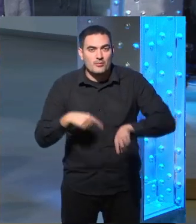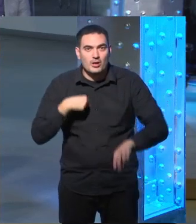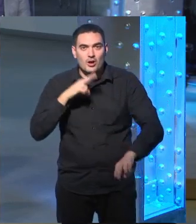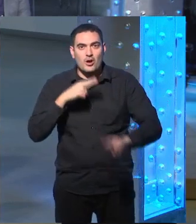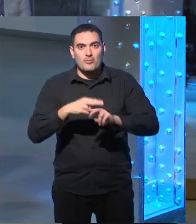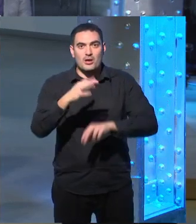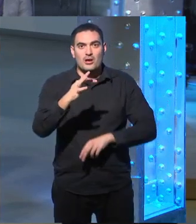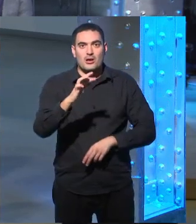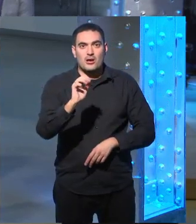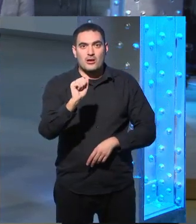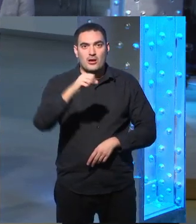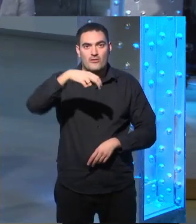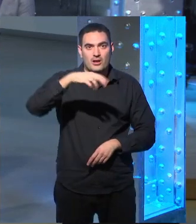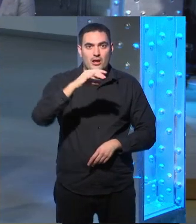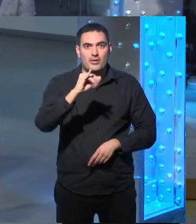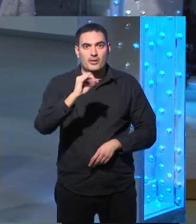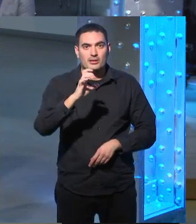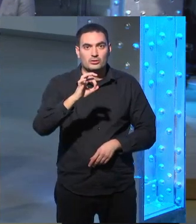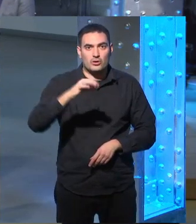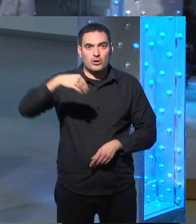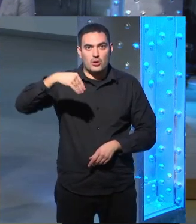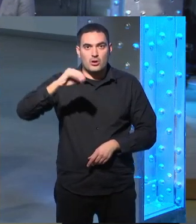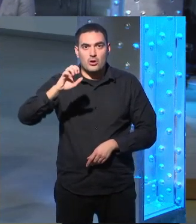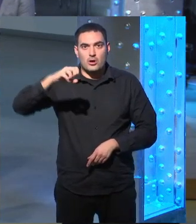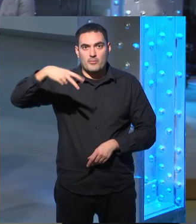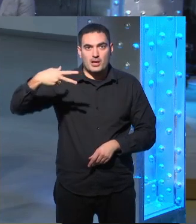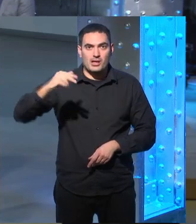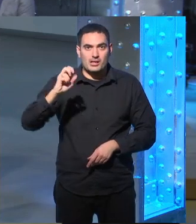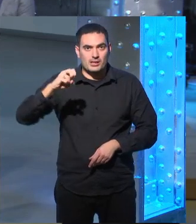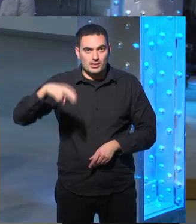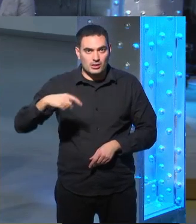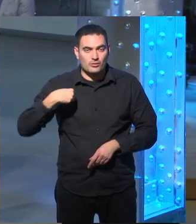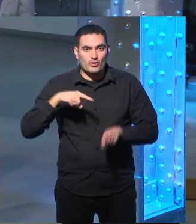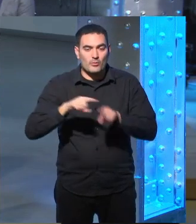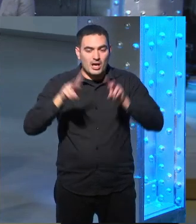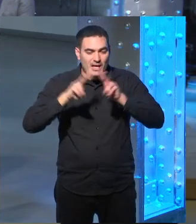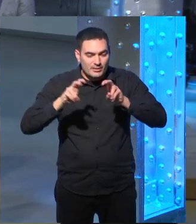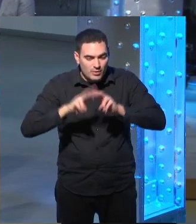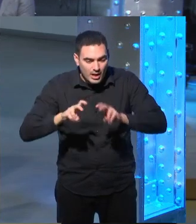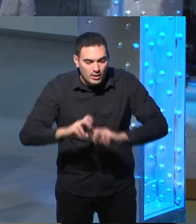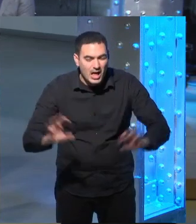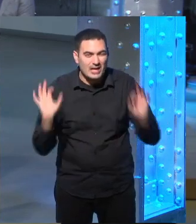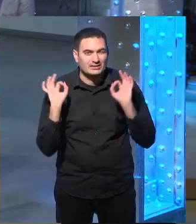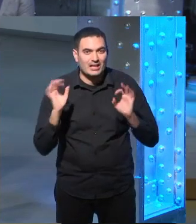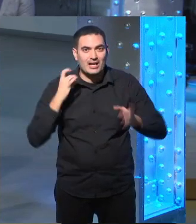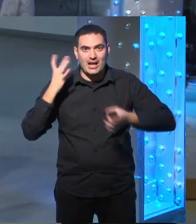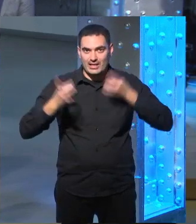is Francisco Menchen. I'm a creativity explorer and I have been working for 30 years in this